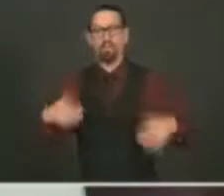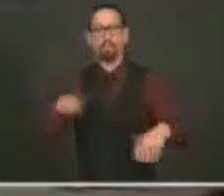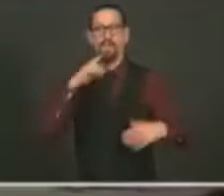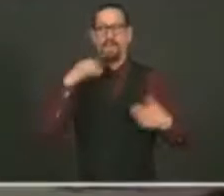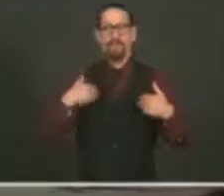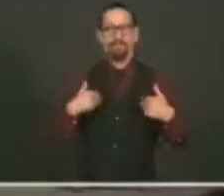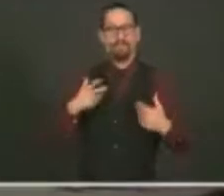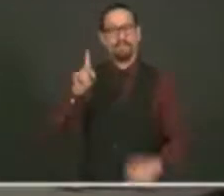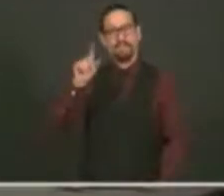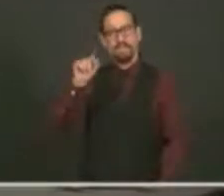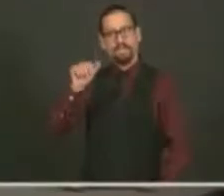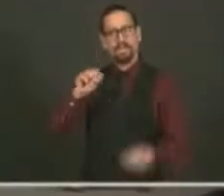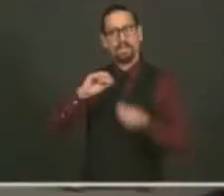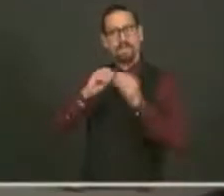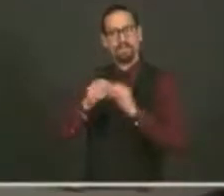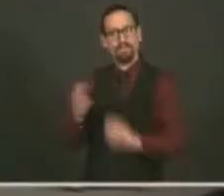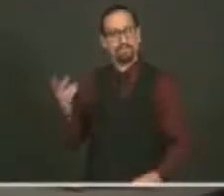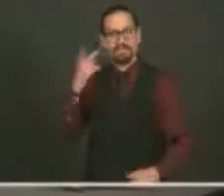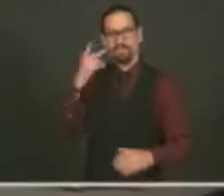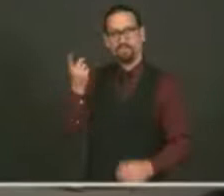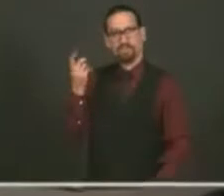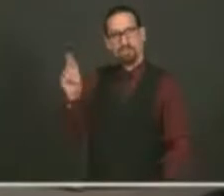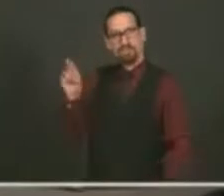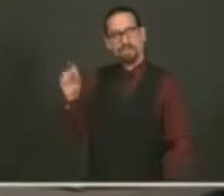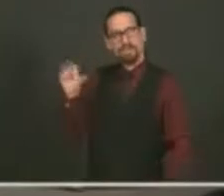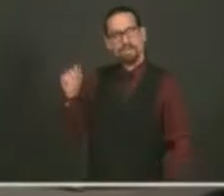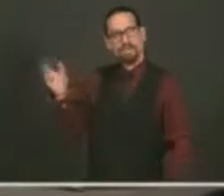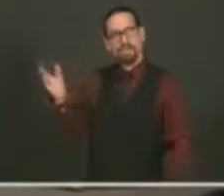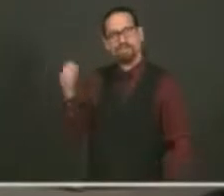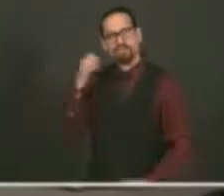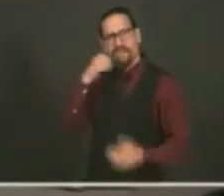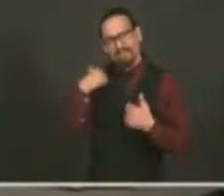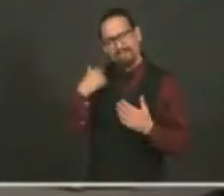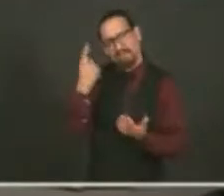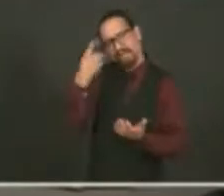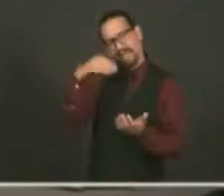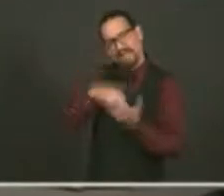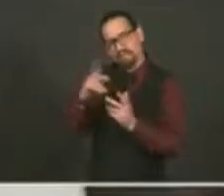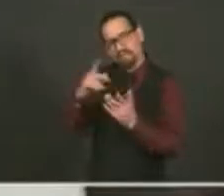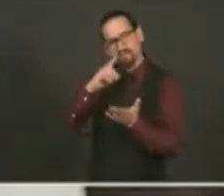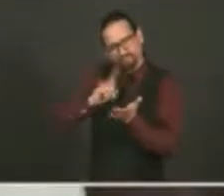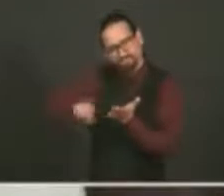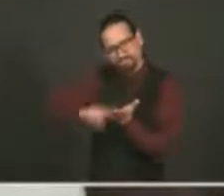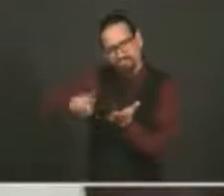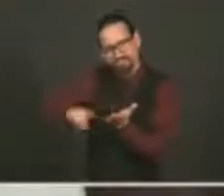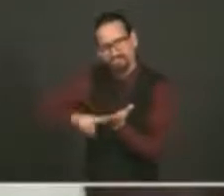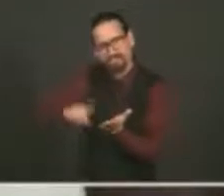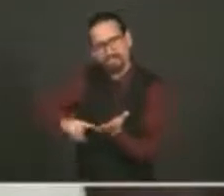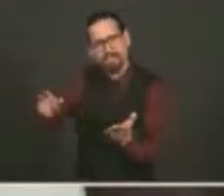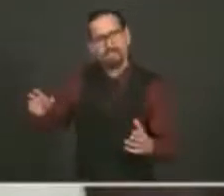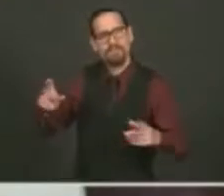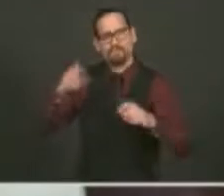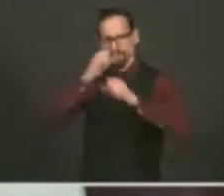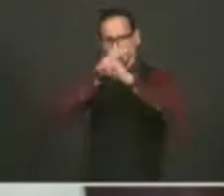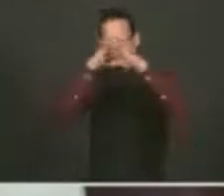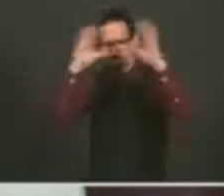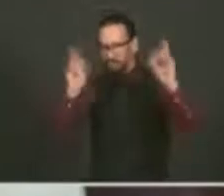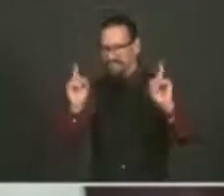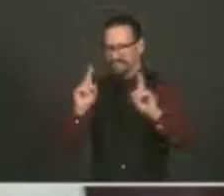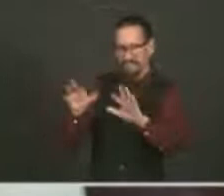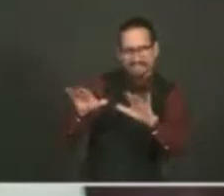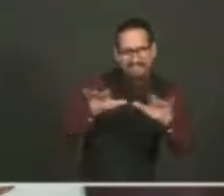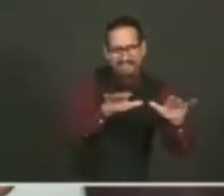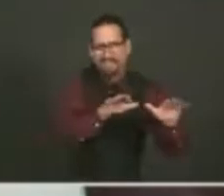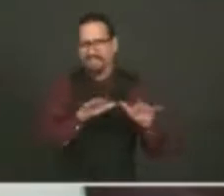case investigations for 1,000 people in a week. We have a good handle on our problem right now. We didn't have that in the spring. In the spring, we didn't